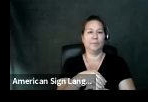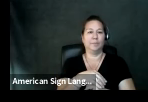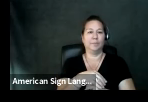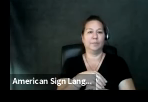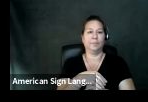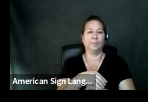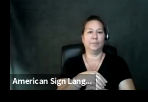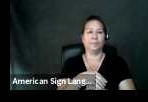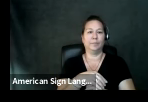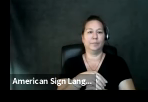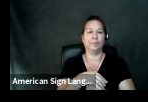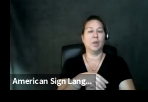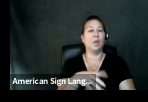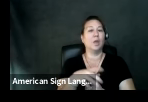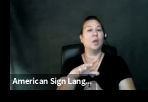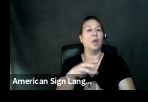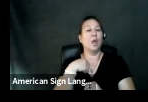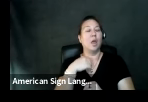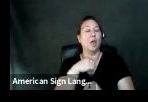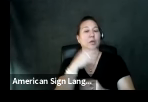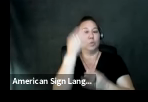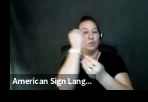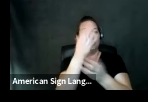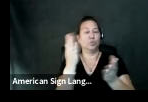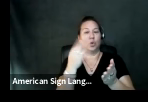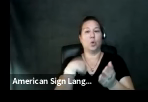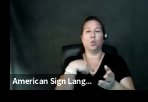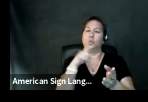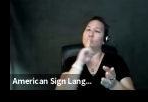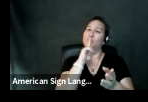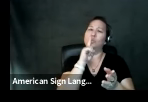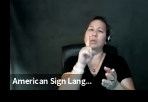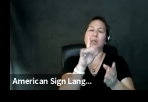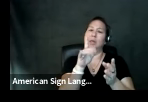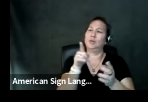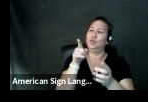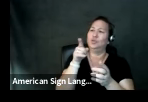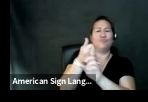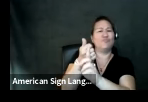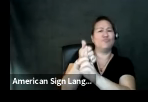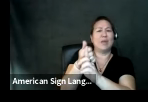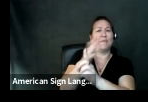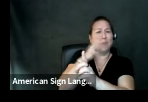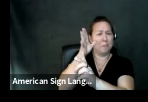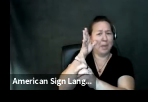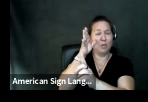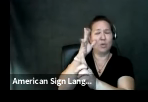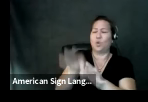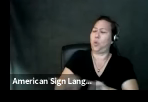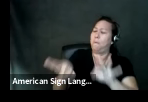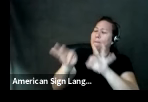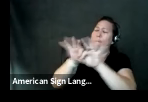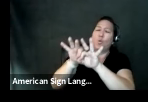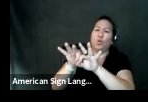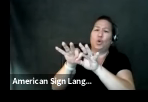As we've stated, you are an equal and important member of the IEP team. You know your child the best, and your input is needed